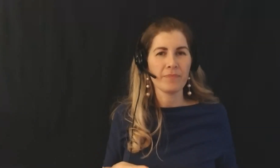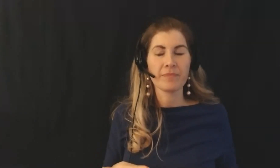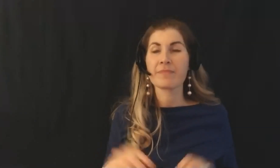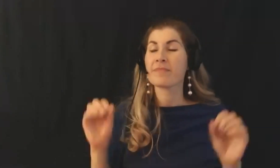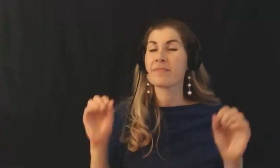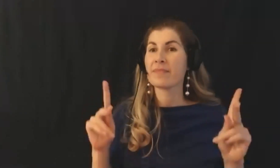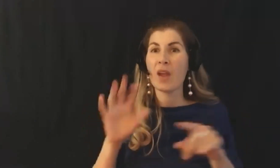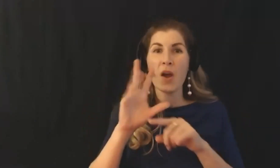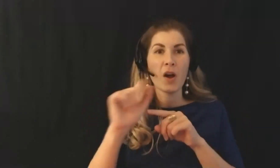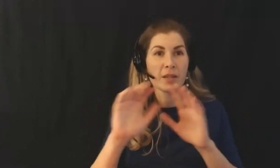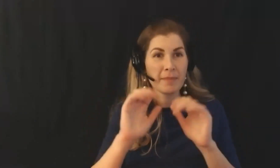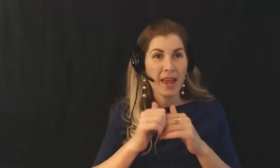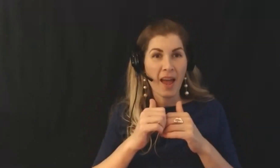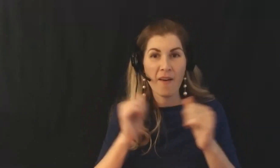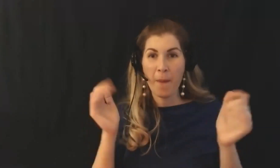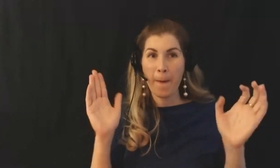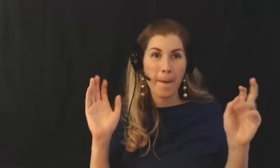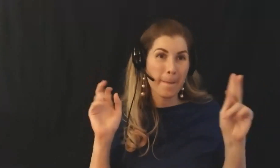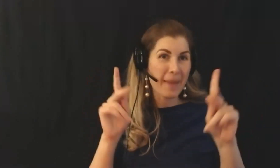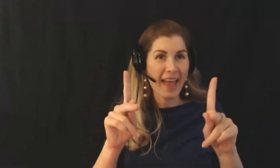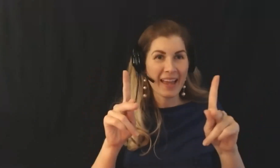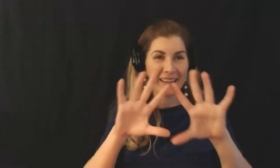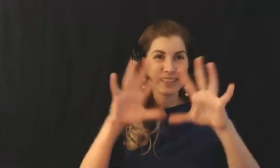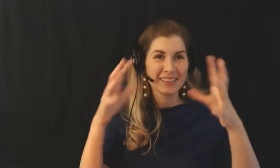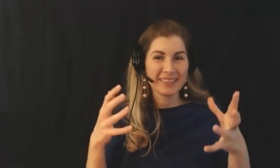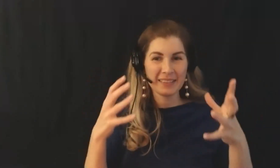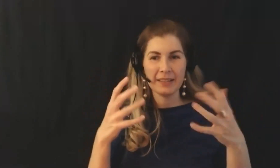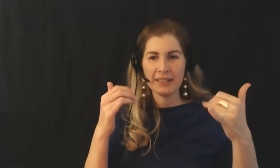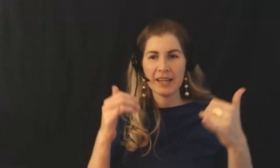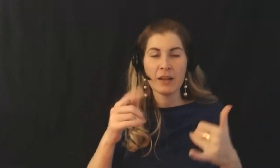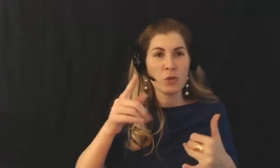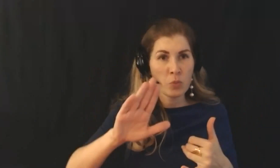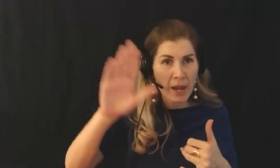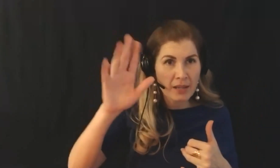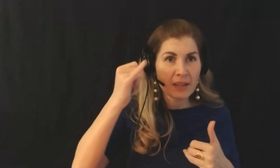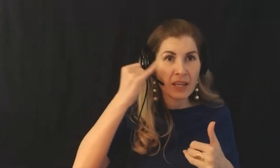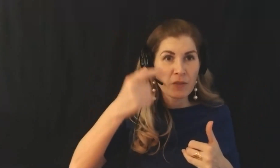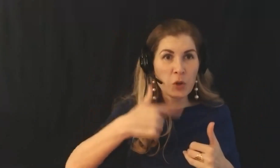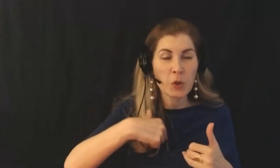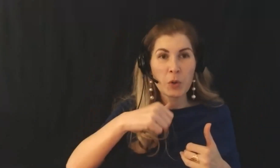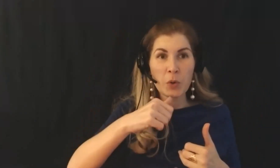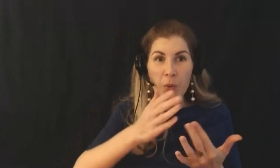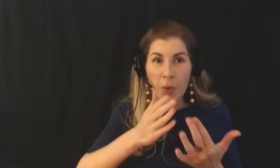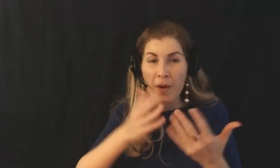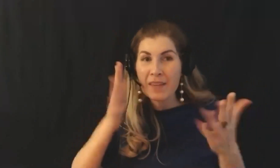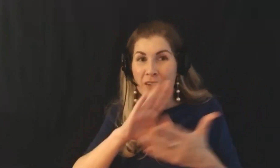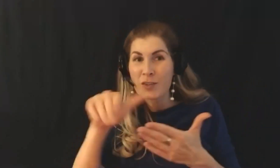Awesome. So as everybody filters back in, raise your hand if you got through the whole alphabet.